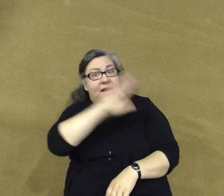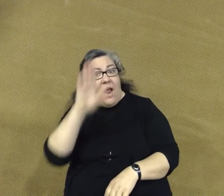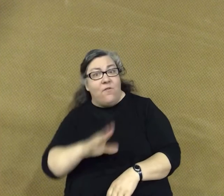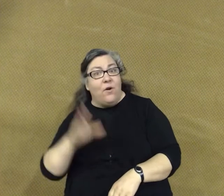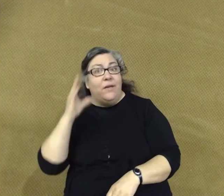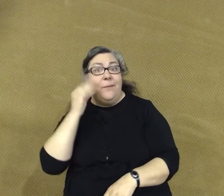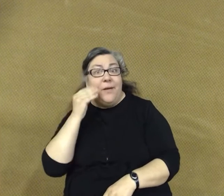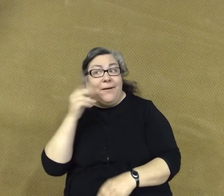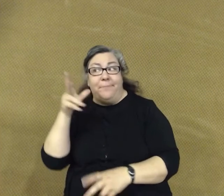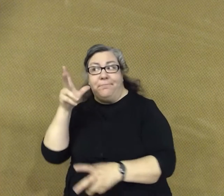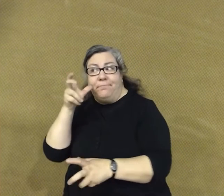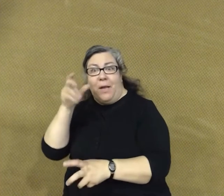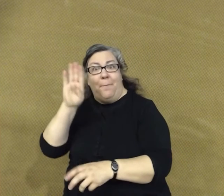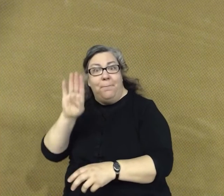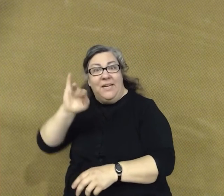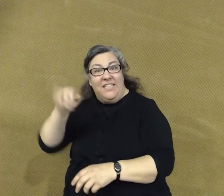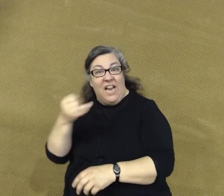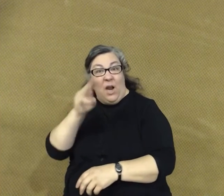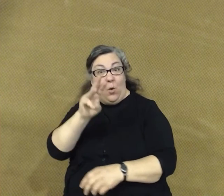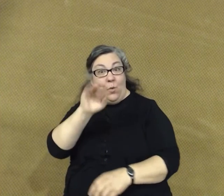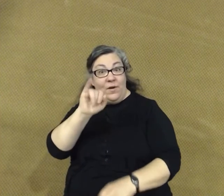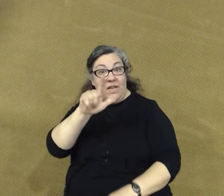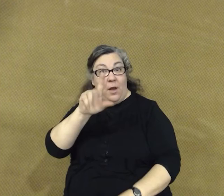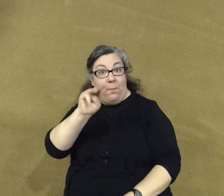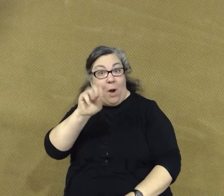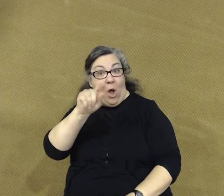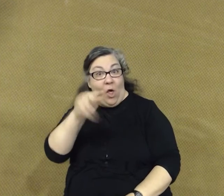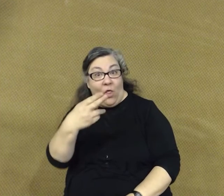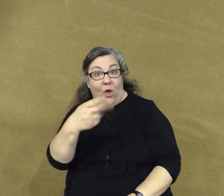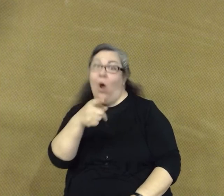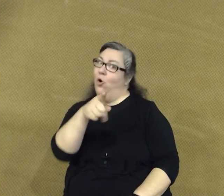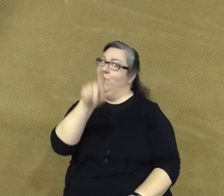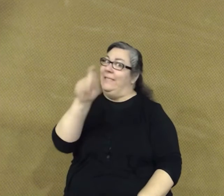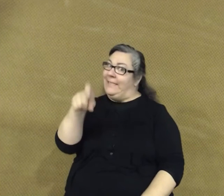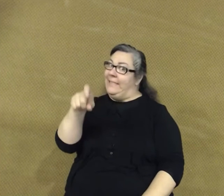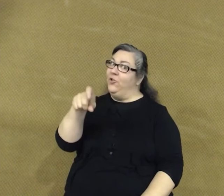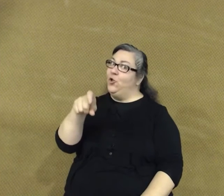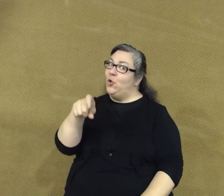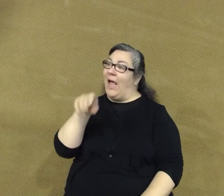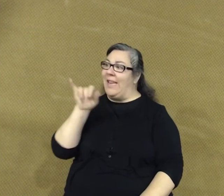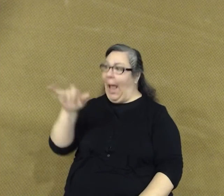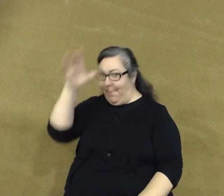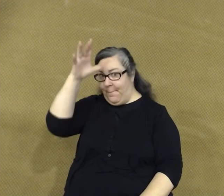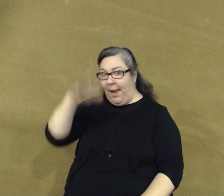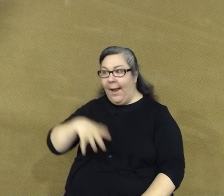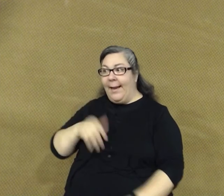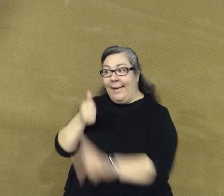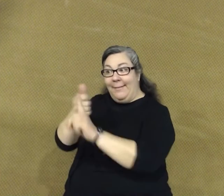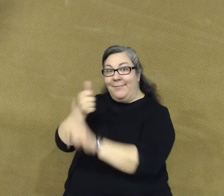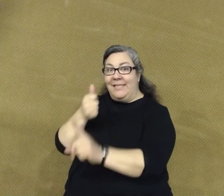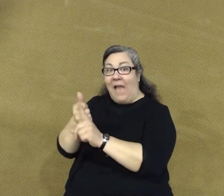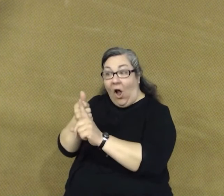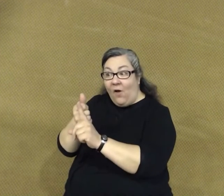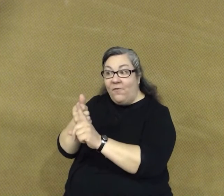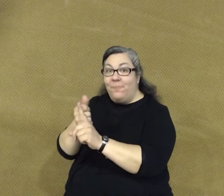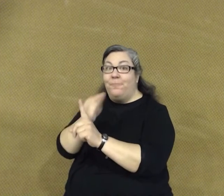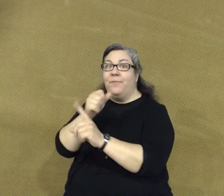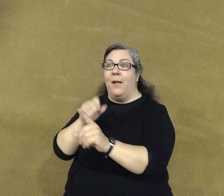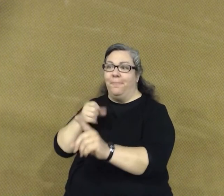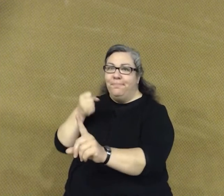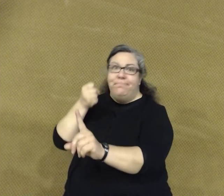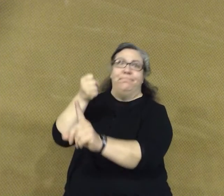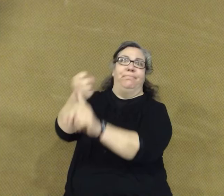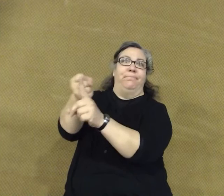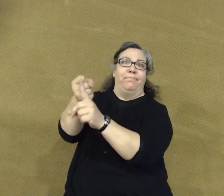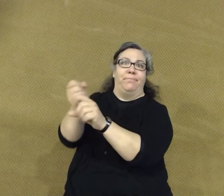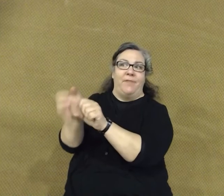BJ Wilmoth, you need to hear it, because this is a man that experienced personally a virus that affected